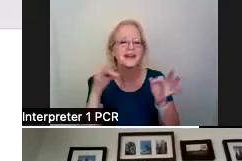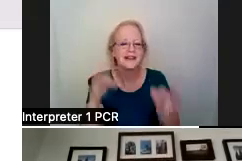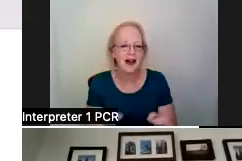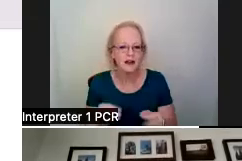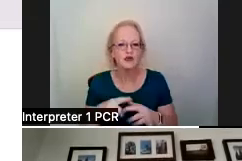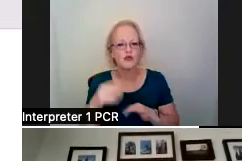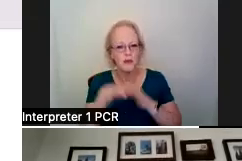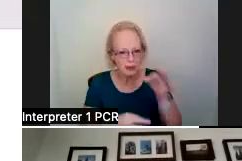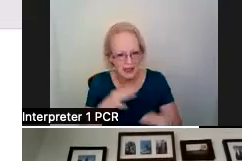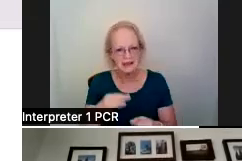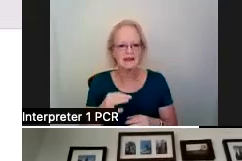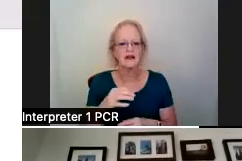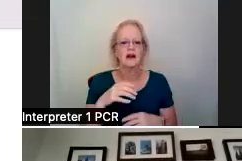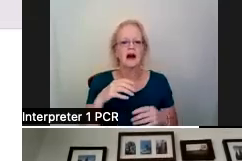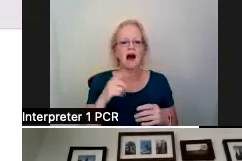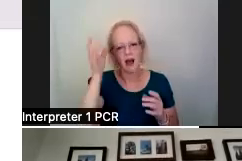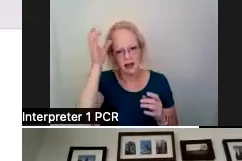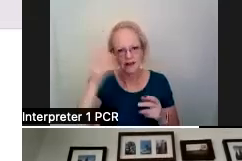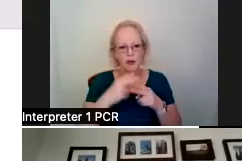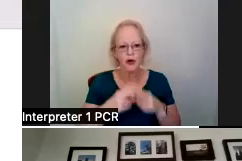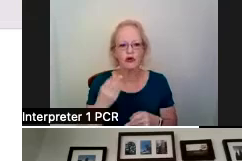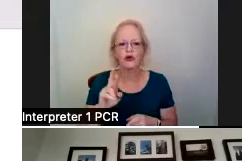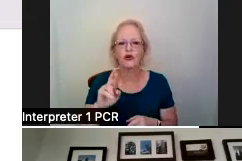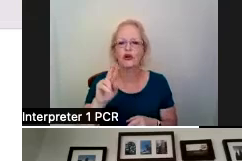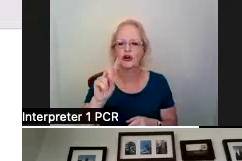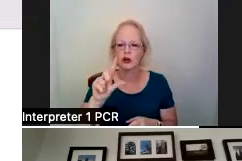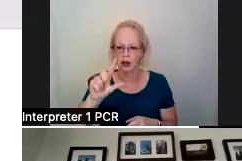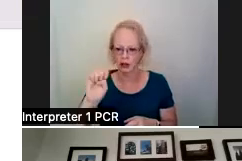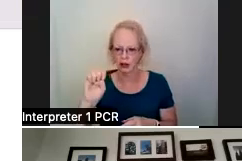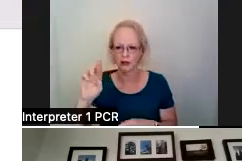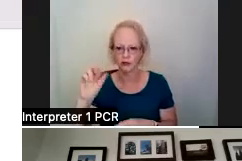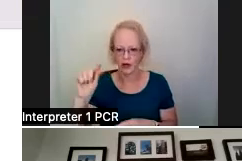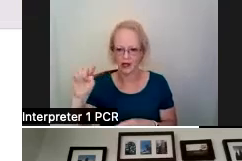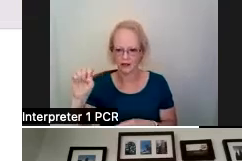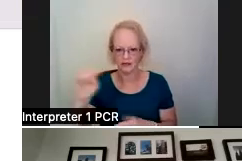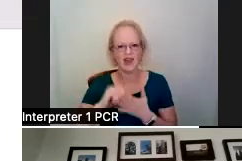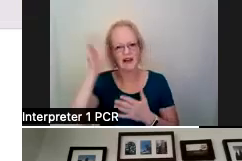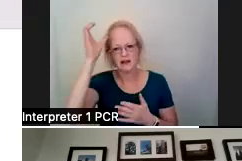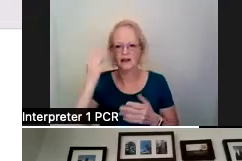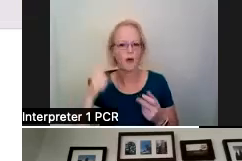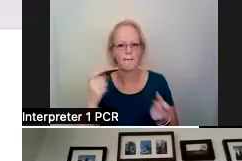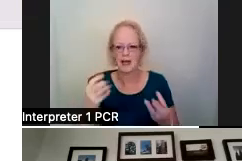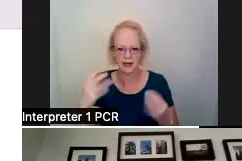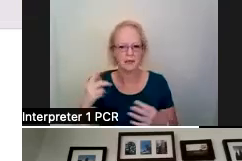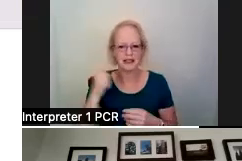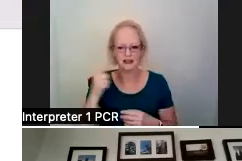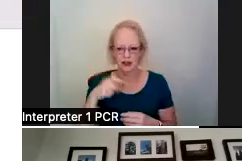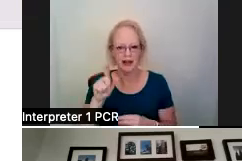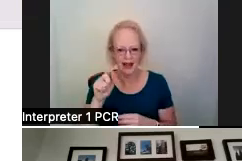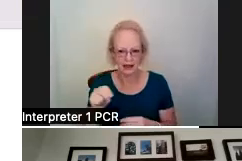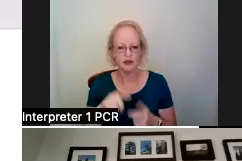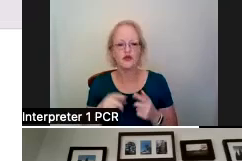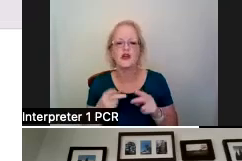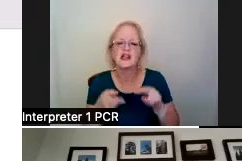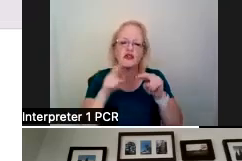the hurdle rate, which is a concept that's used in many pension plans to manage the increases or the adjustments to